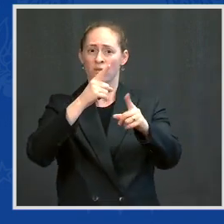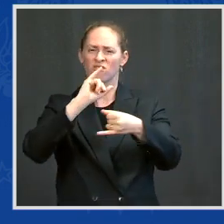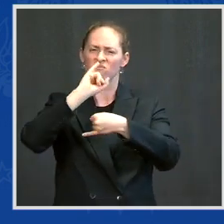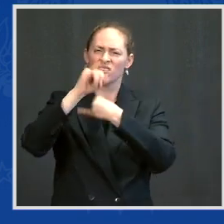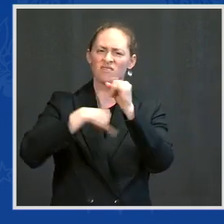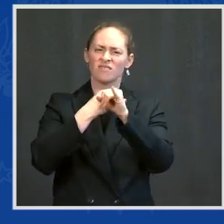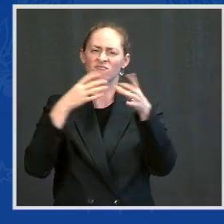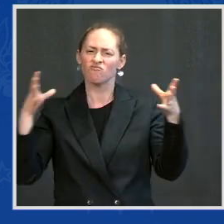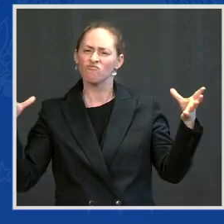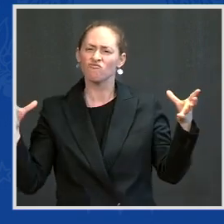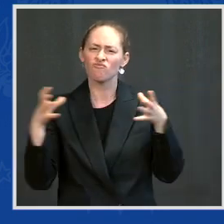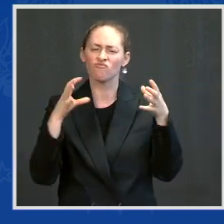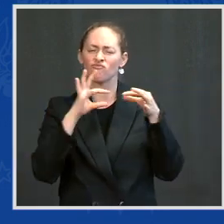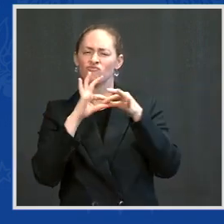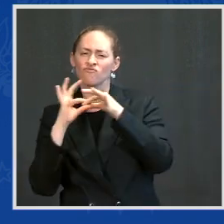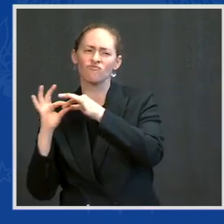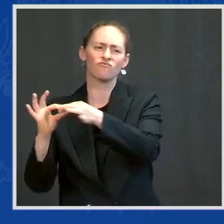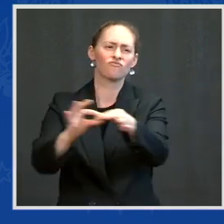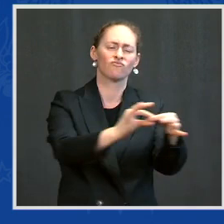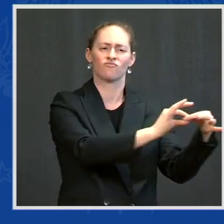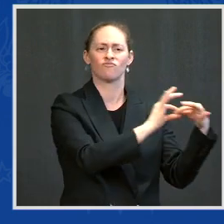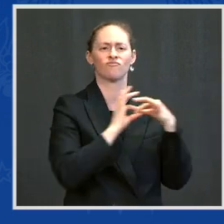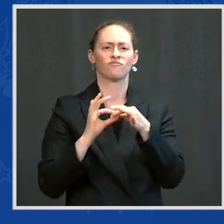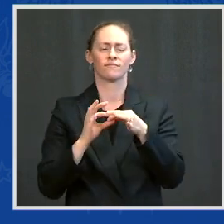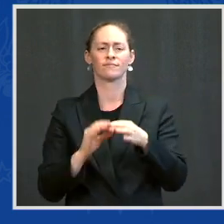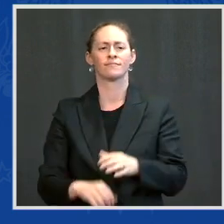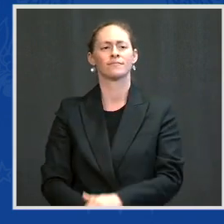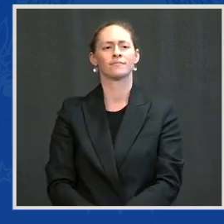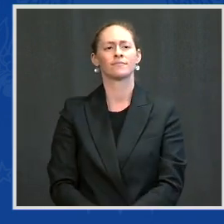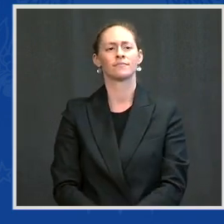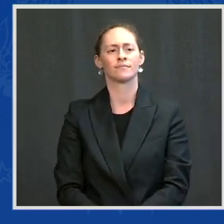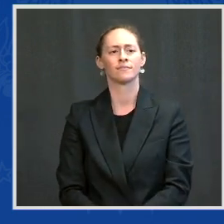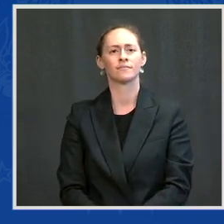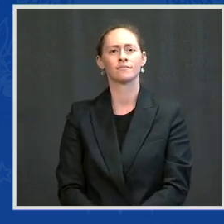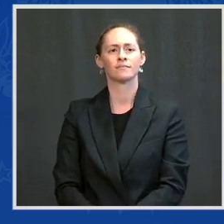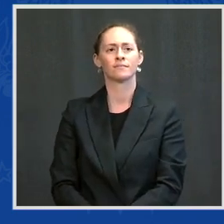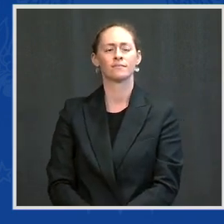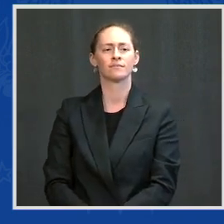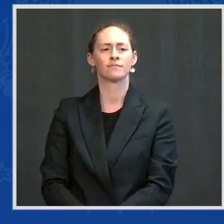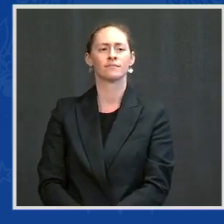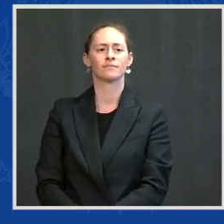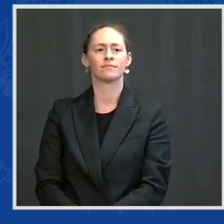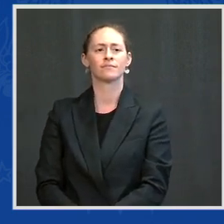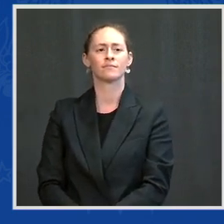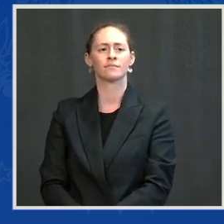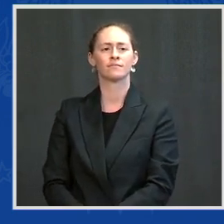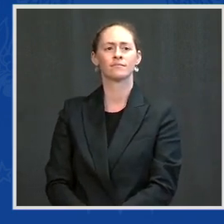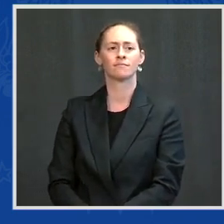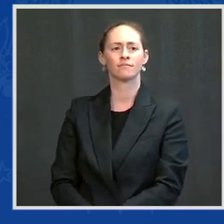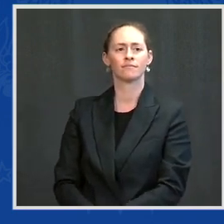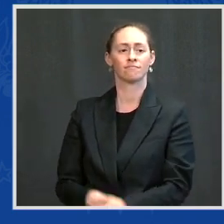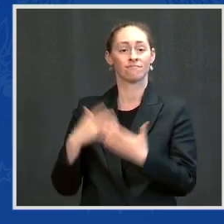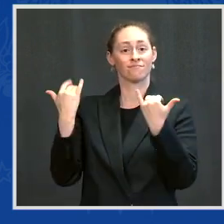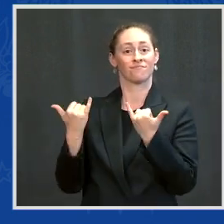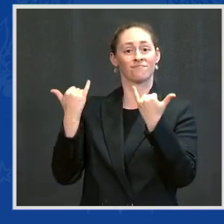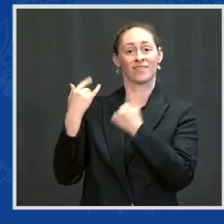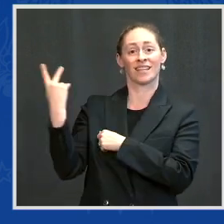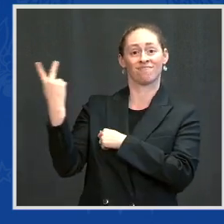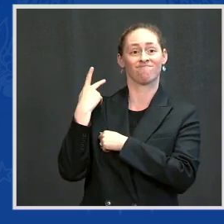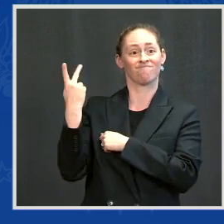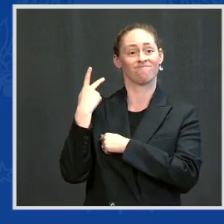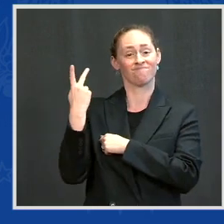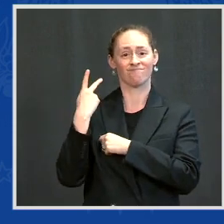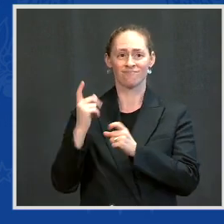I participated in the ceremony for awarding a Medal of Honor to a Korean War veteran, Colonel Ralph Puckett